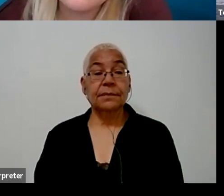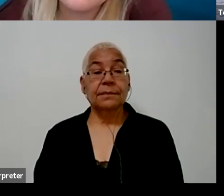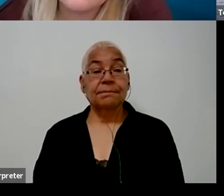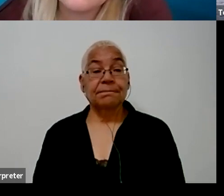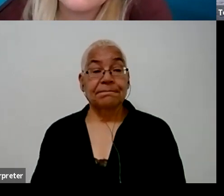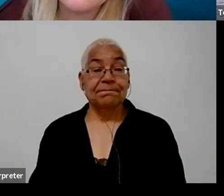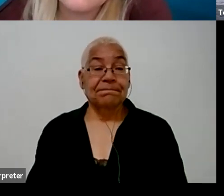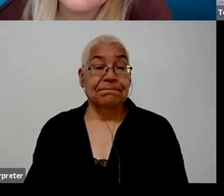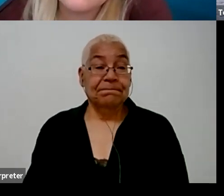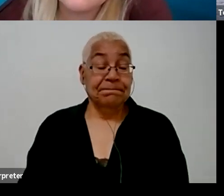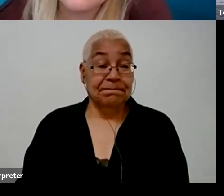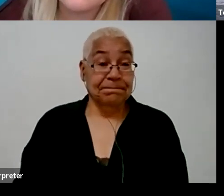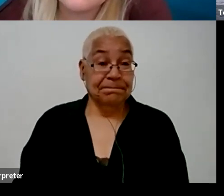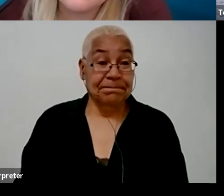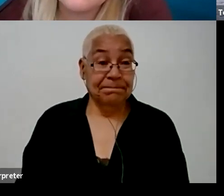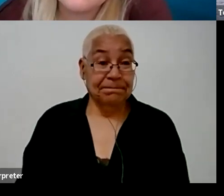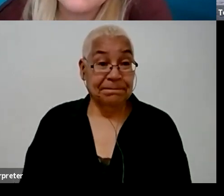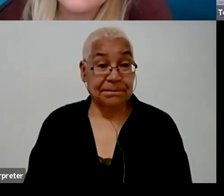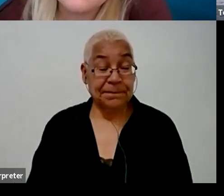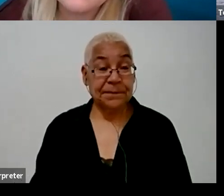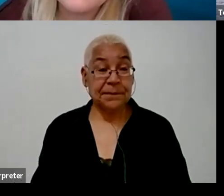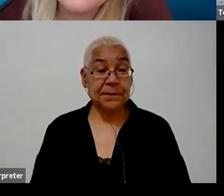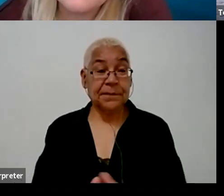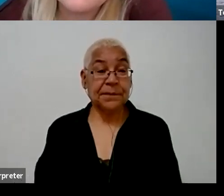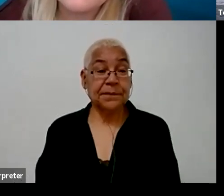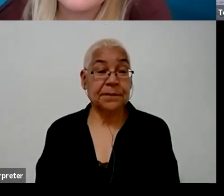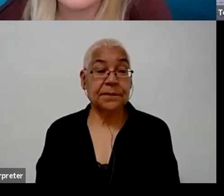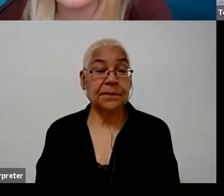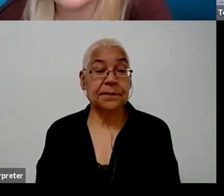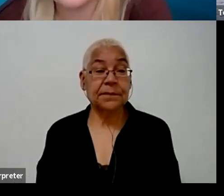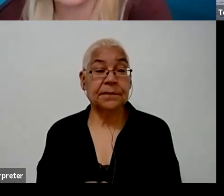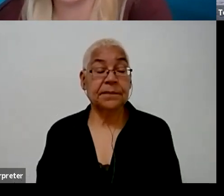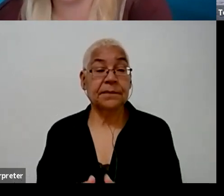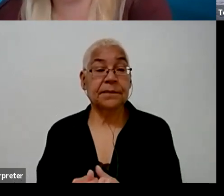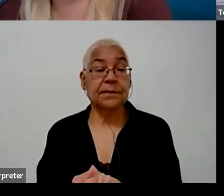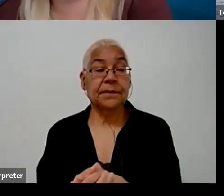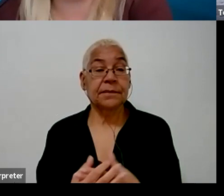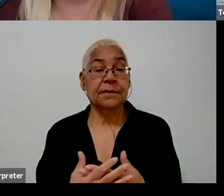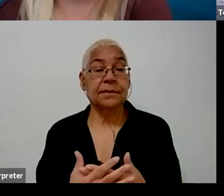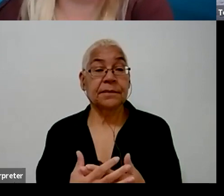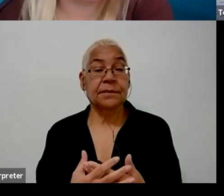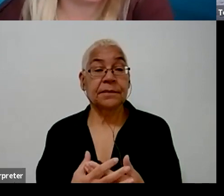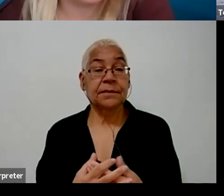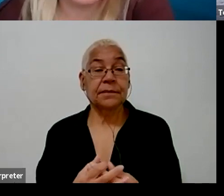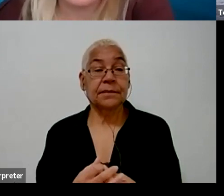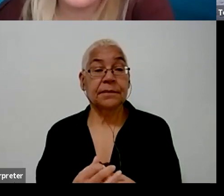Ryan. Any more questions? You can go.